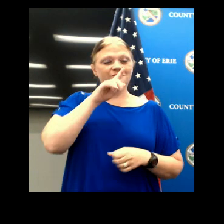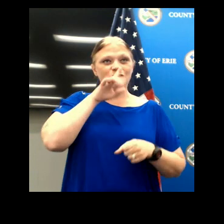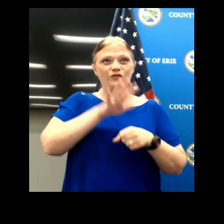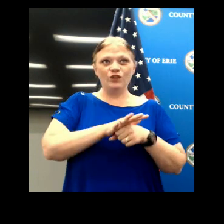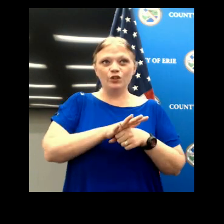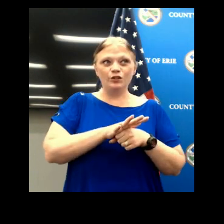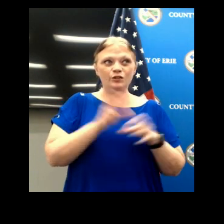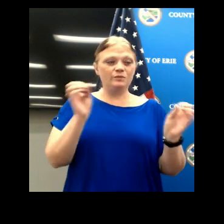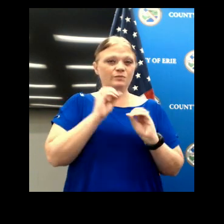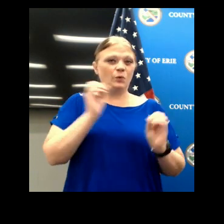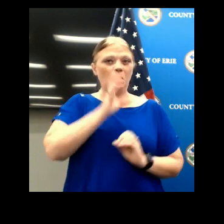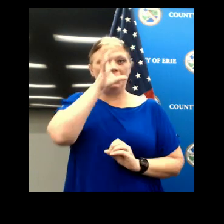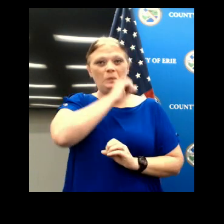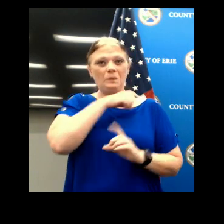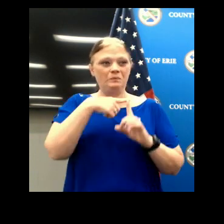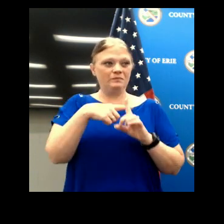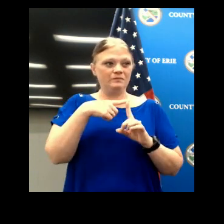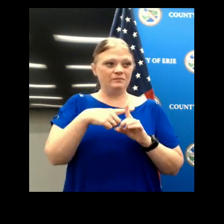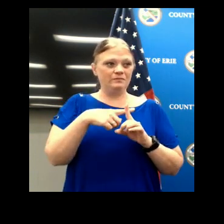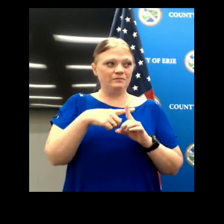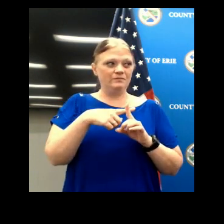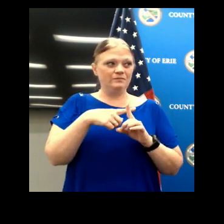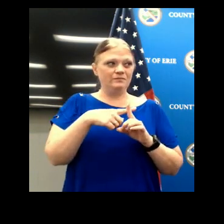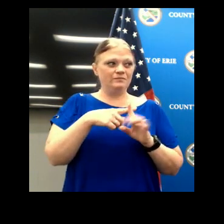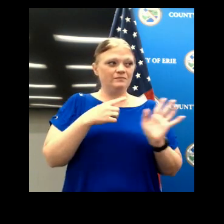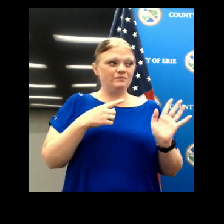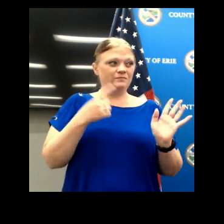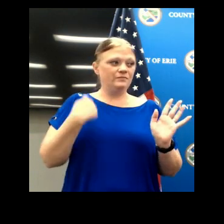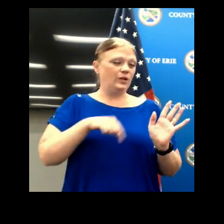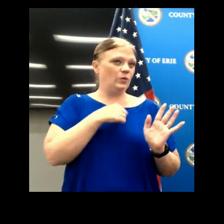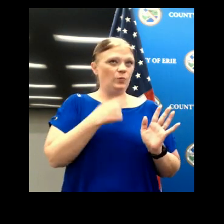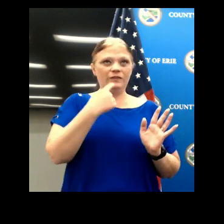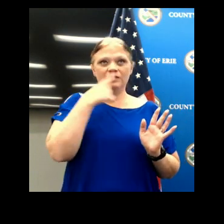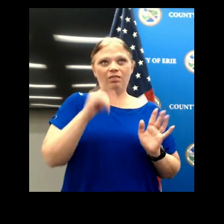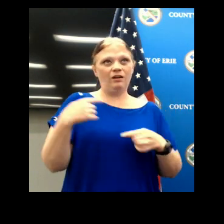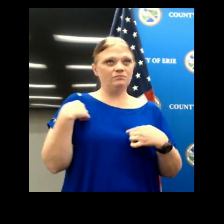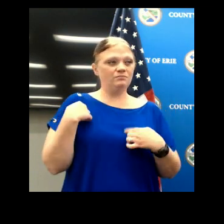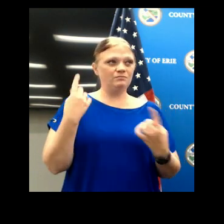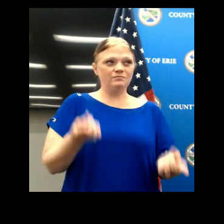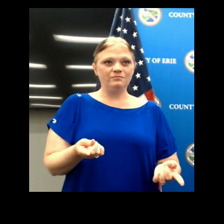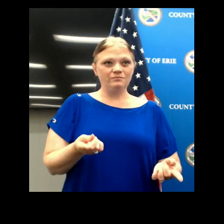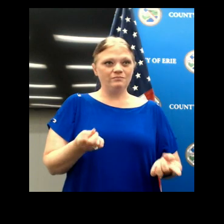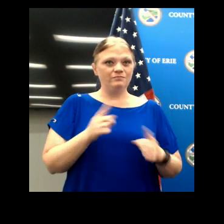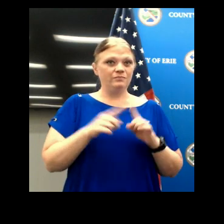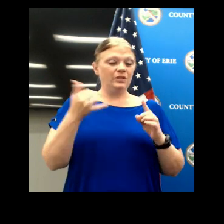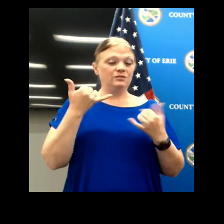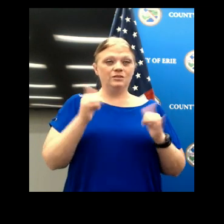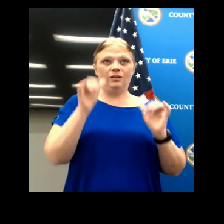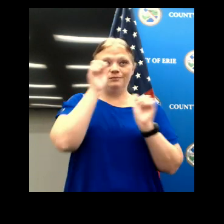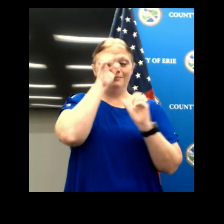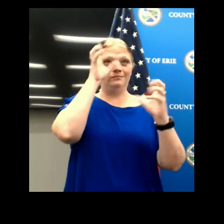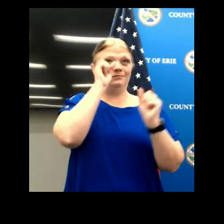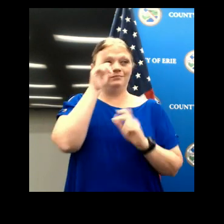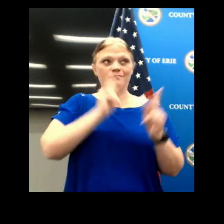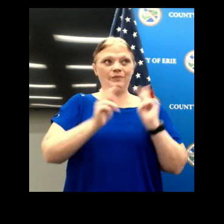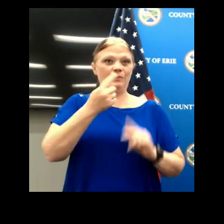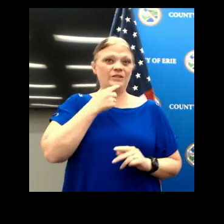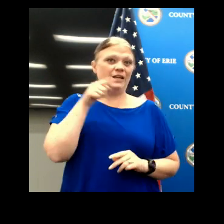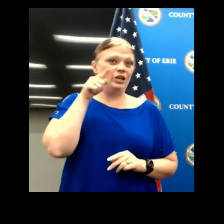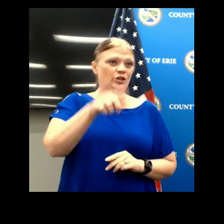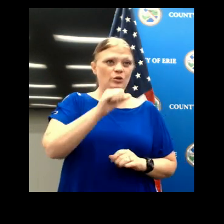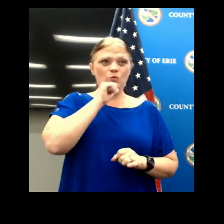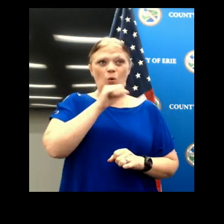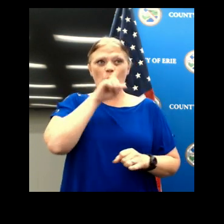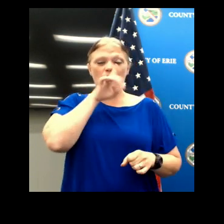cases, and there are no presumed positives. Heard me say that since early on, though it's still amazing the amount of people who say you're not